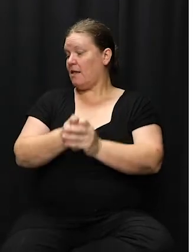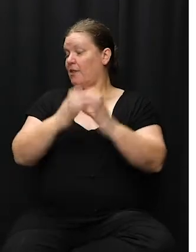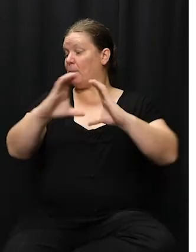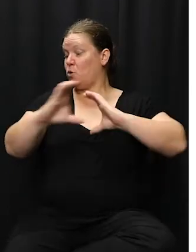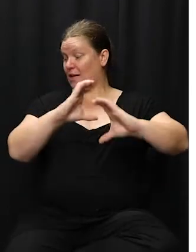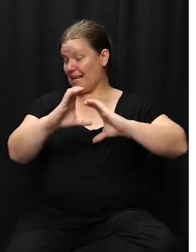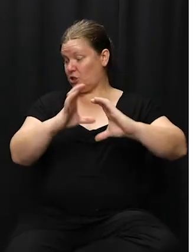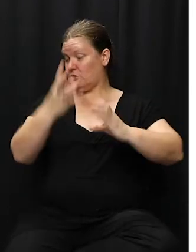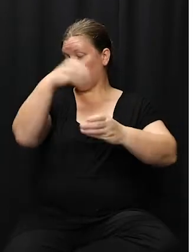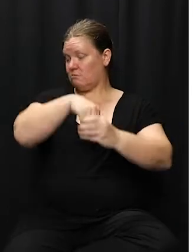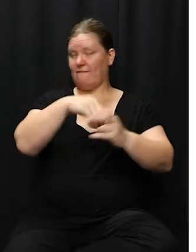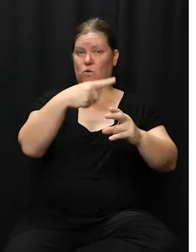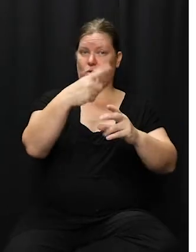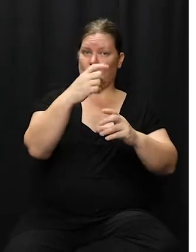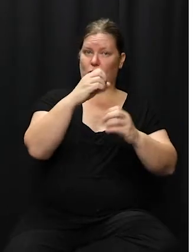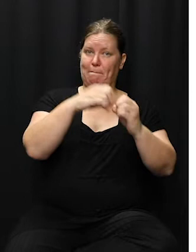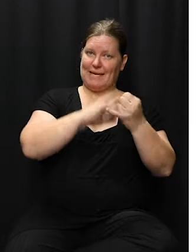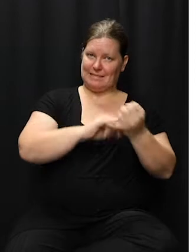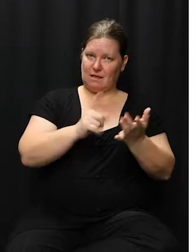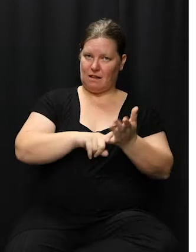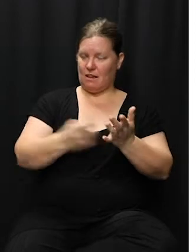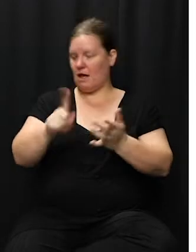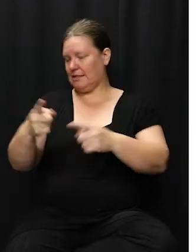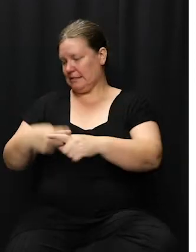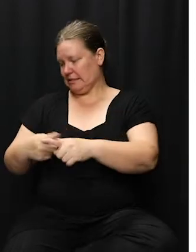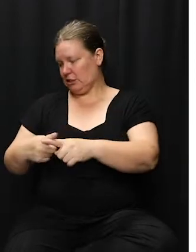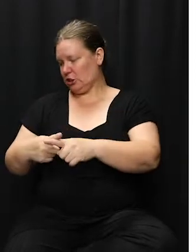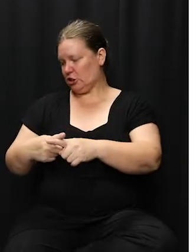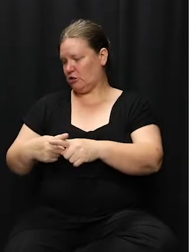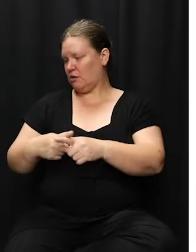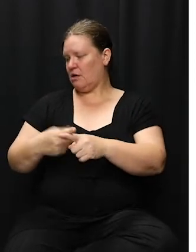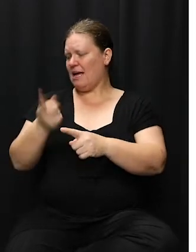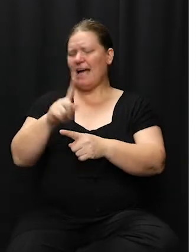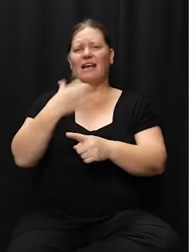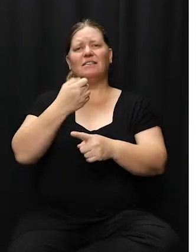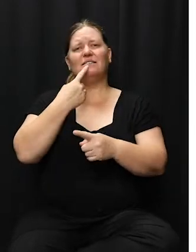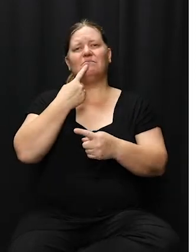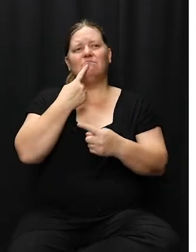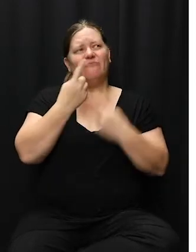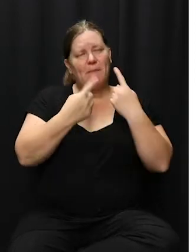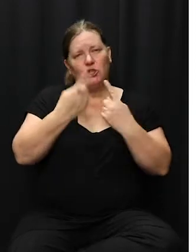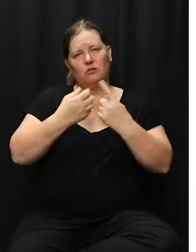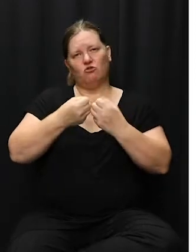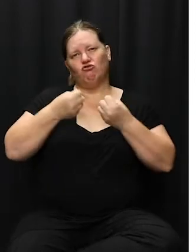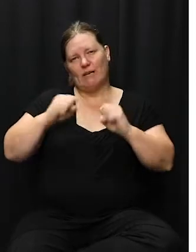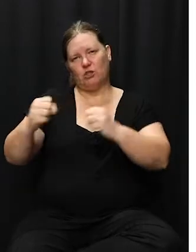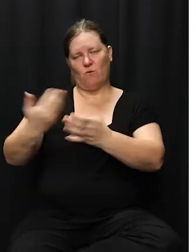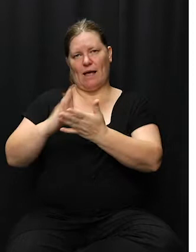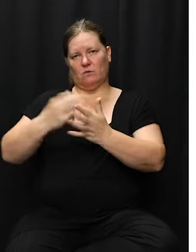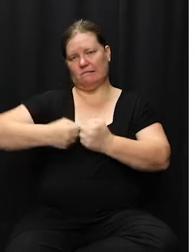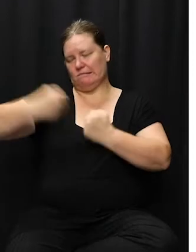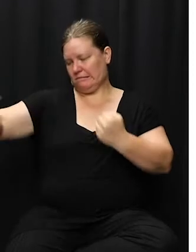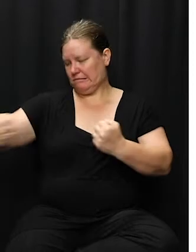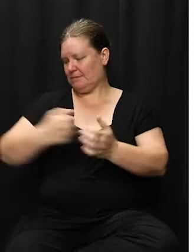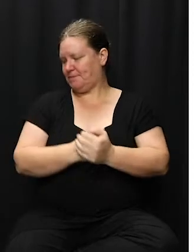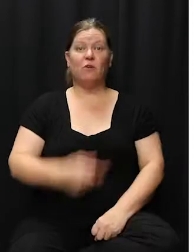And the communication you can have either in BSL or in speech, or both. and they also provide information strategies for how to extend